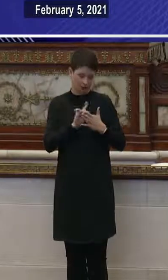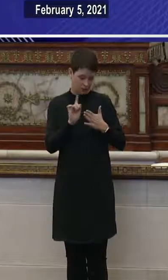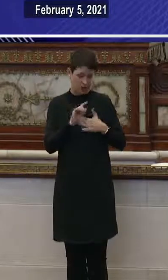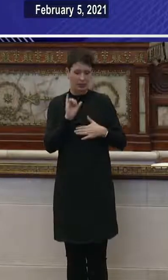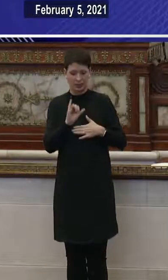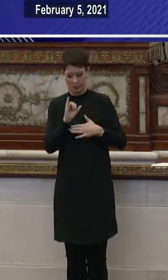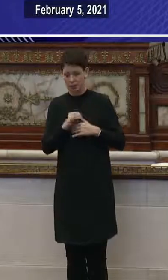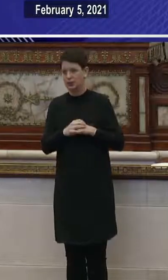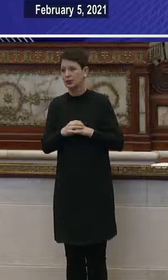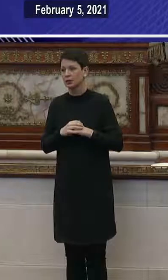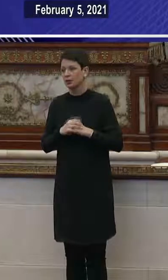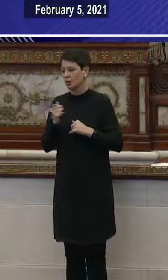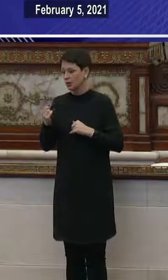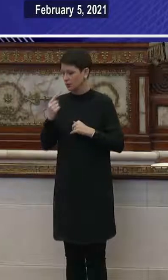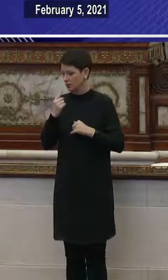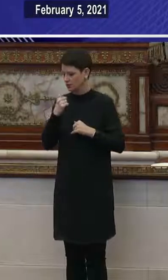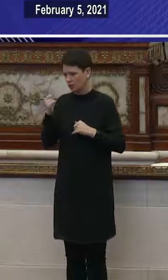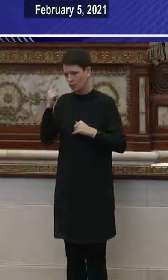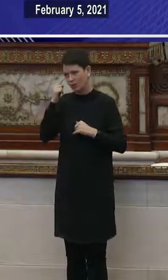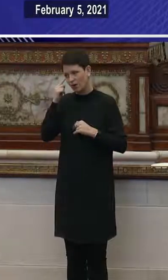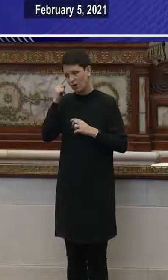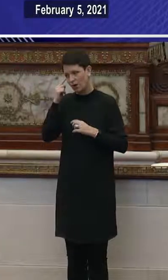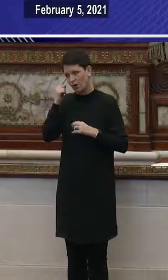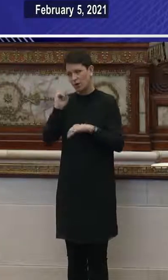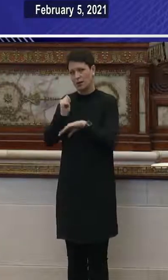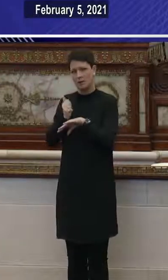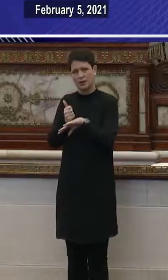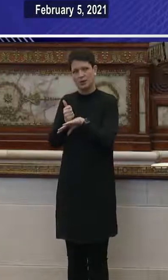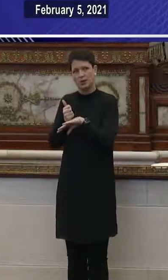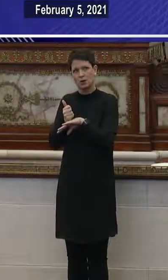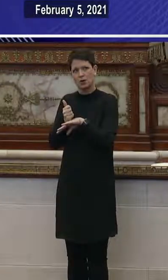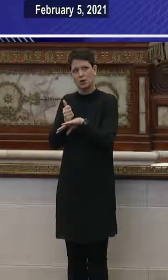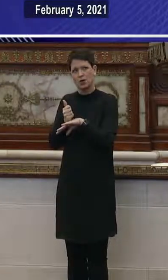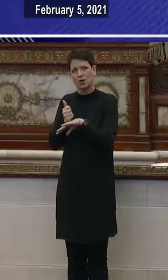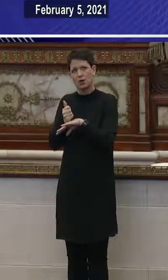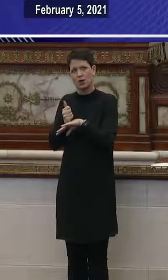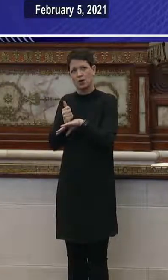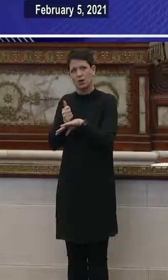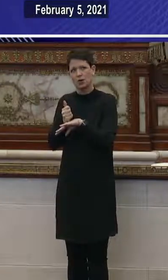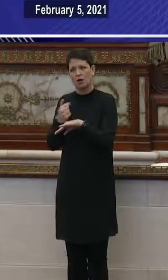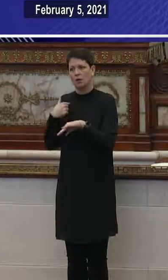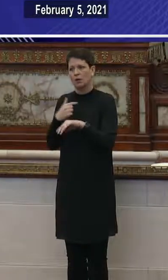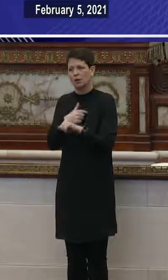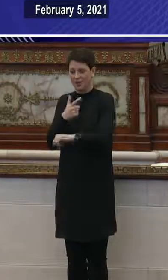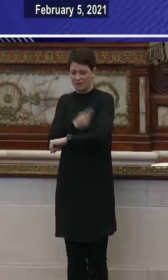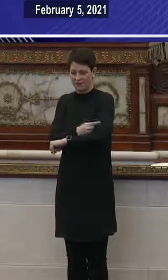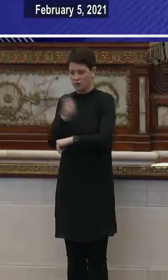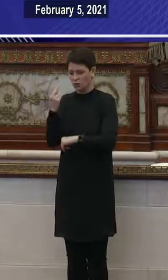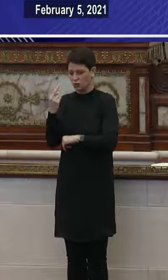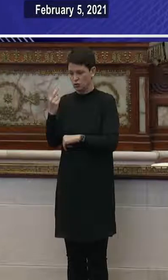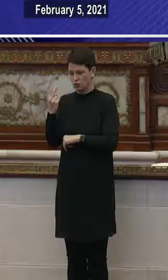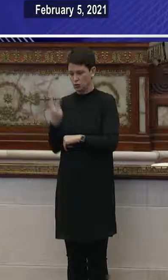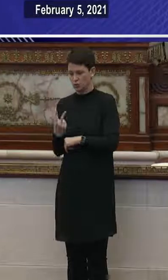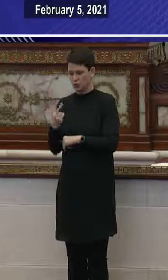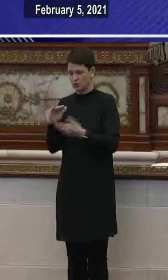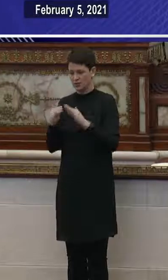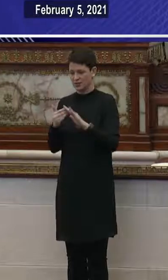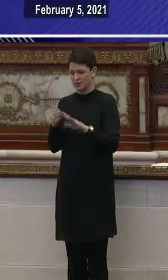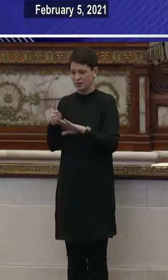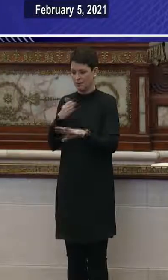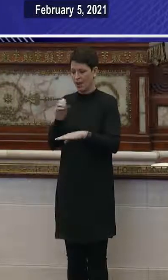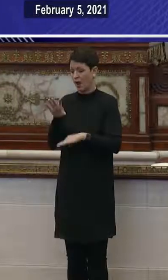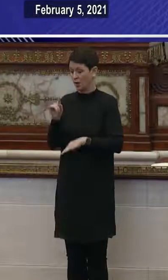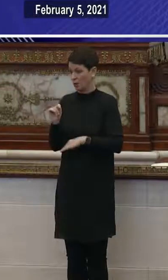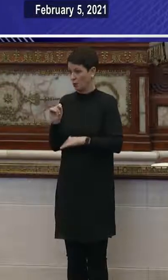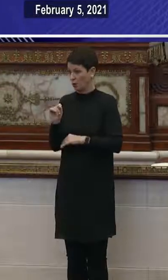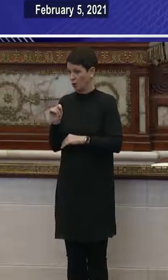you said you thought, based on that, we would be able to vaccinate 2/3 of the city by October or